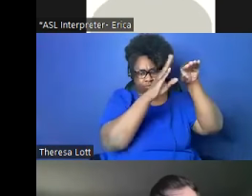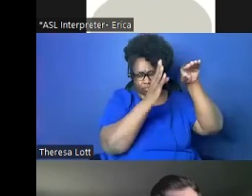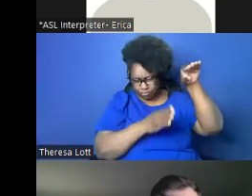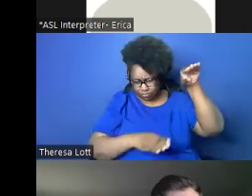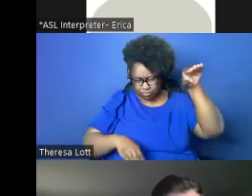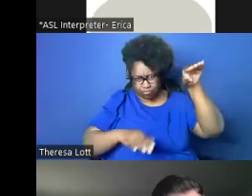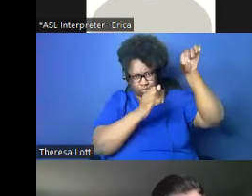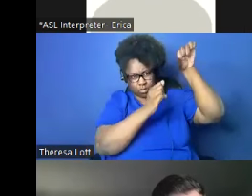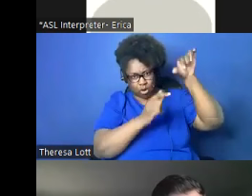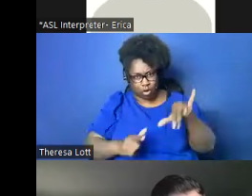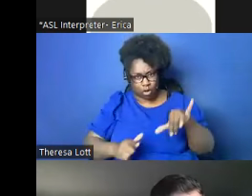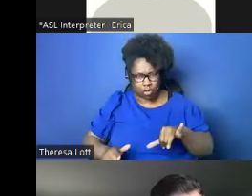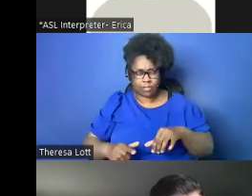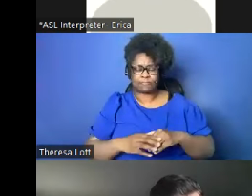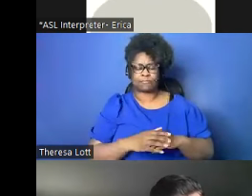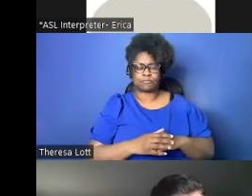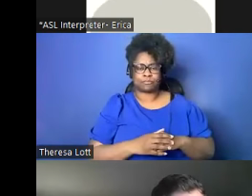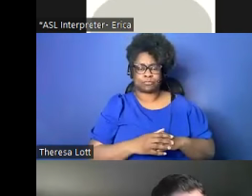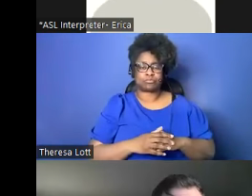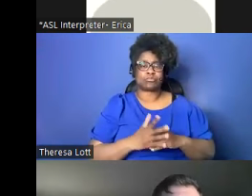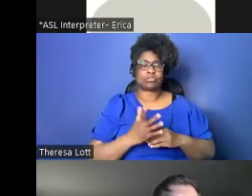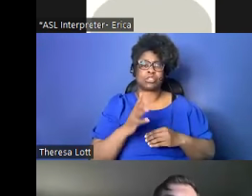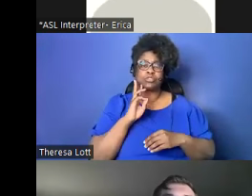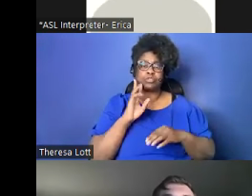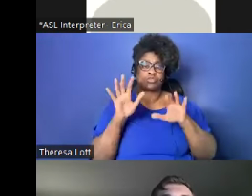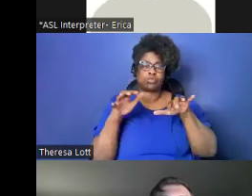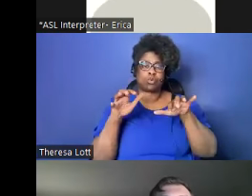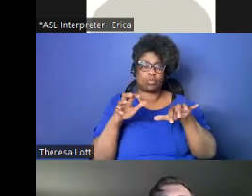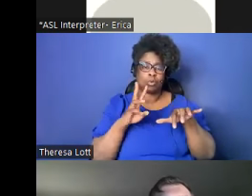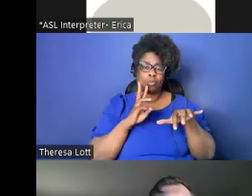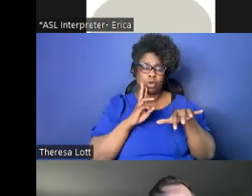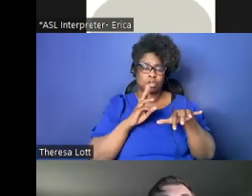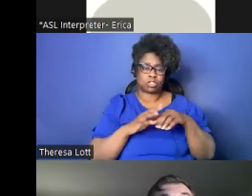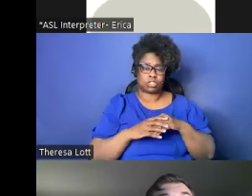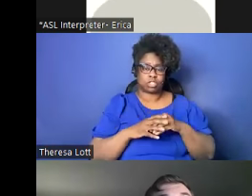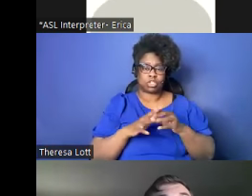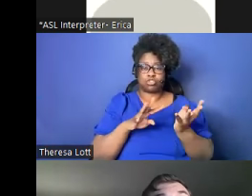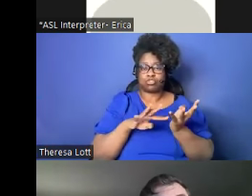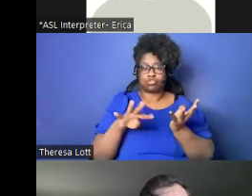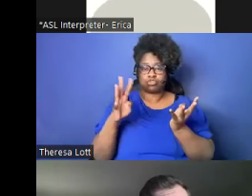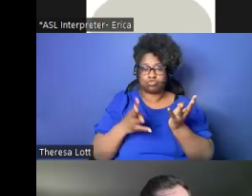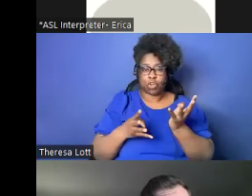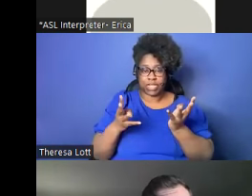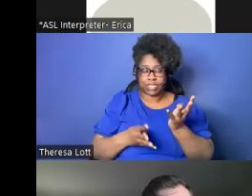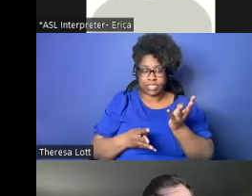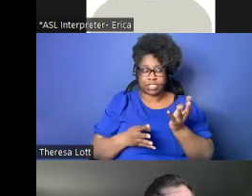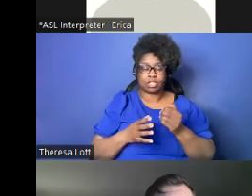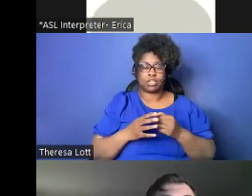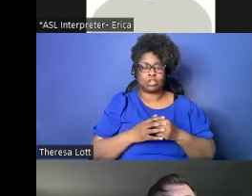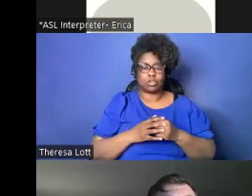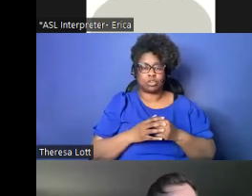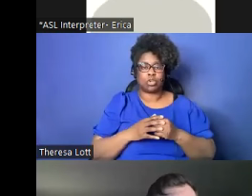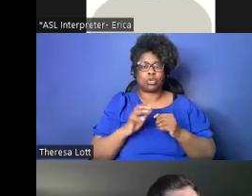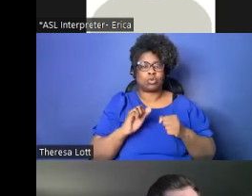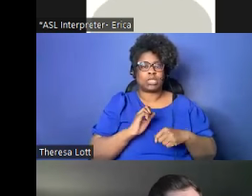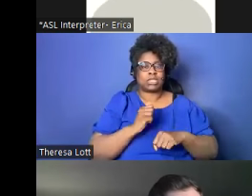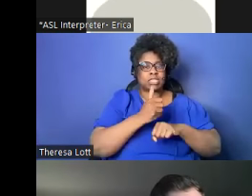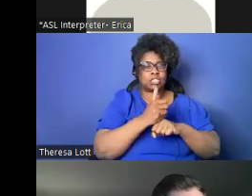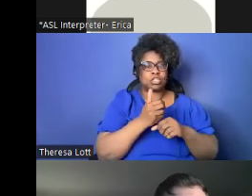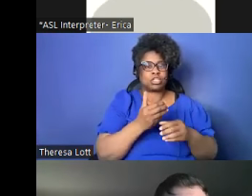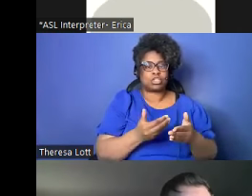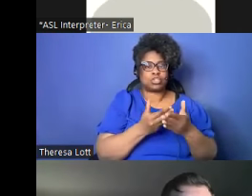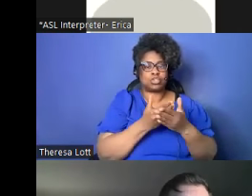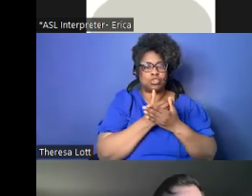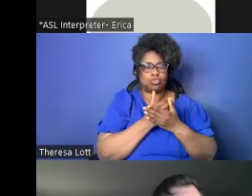expanded stormwater and drainage improvements, we see the potential to create new outfalls, to create new retention